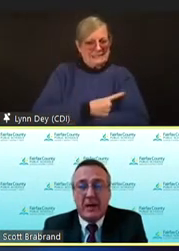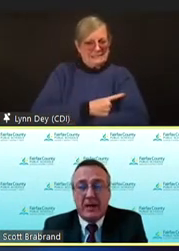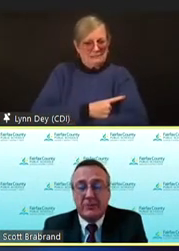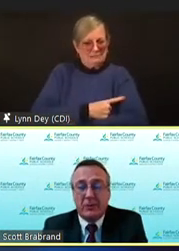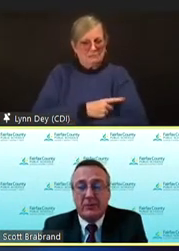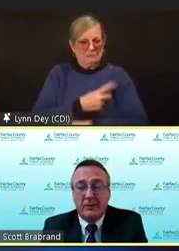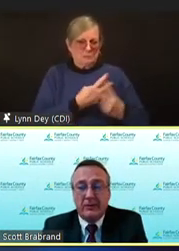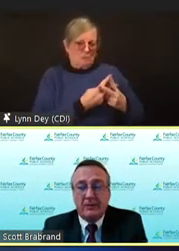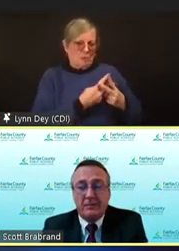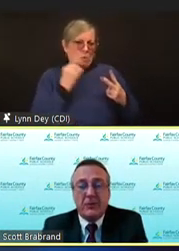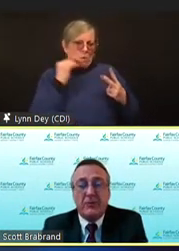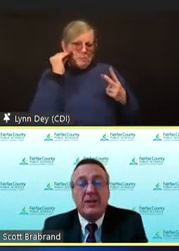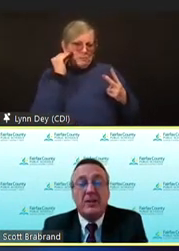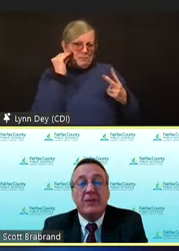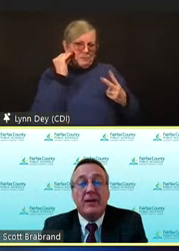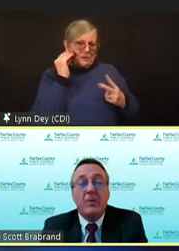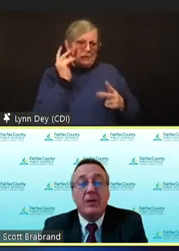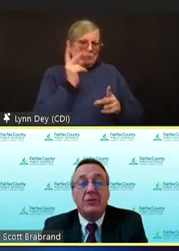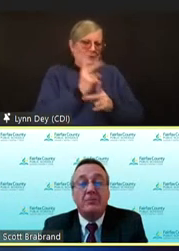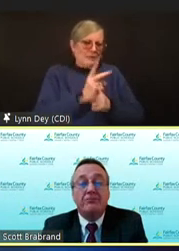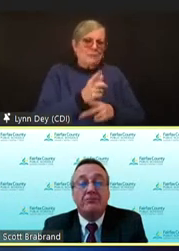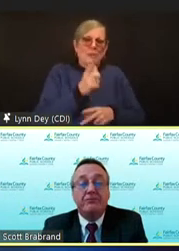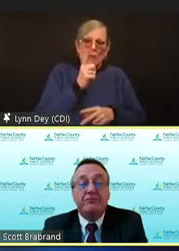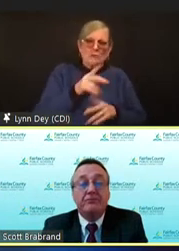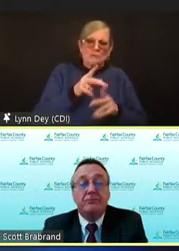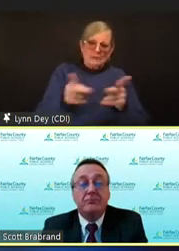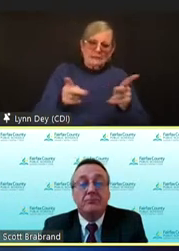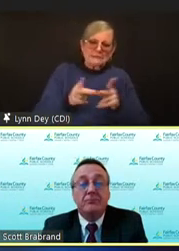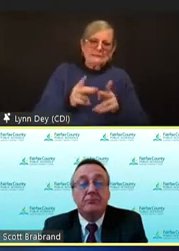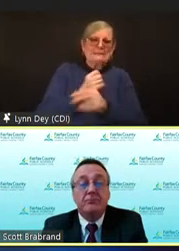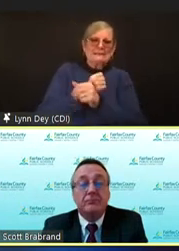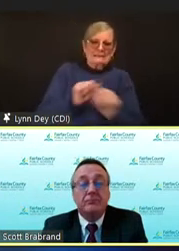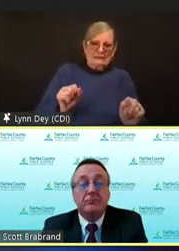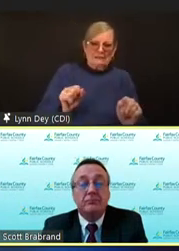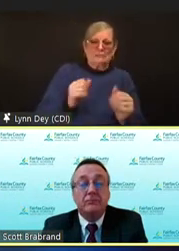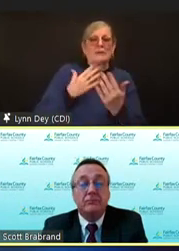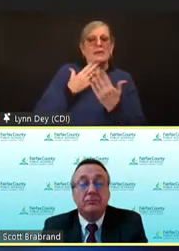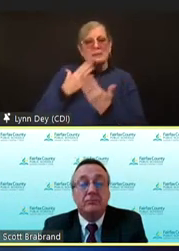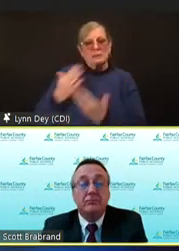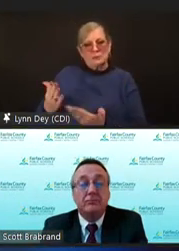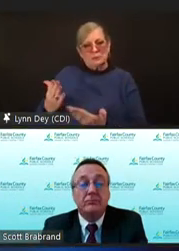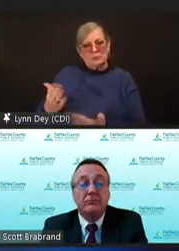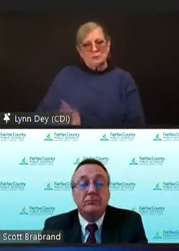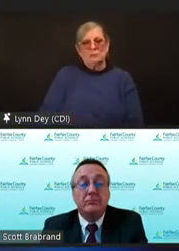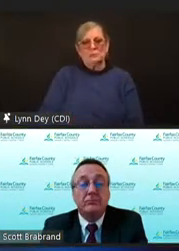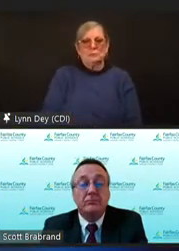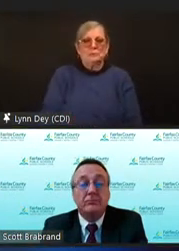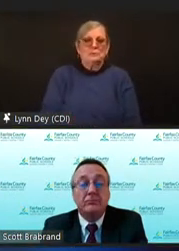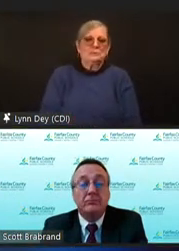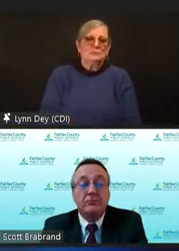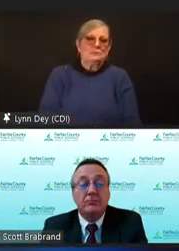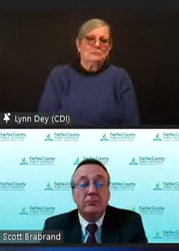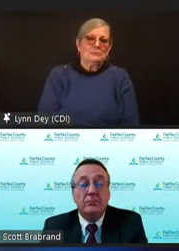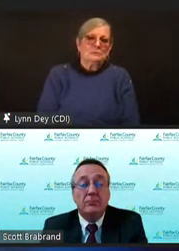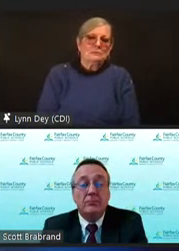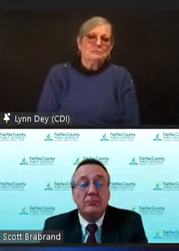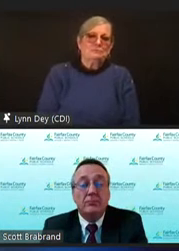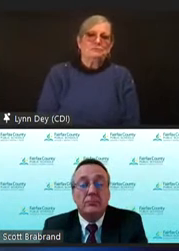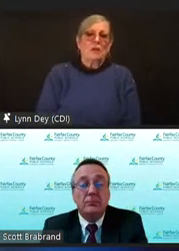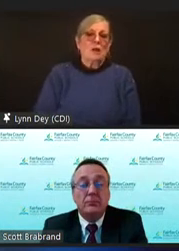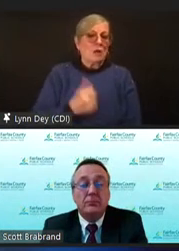as possible. So thank you for that question. Thank you. Another question from the chat. Can